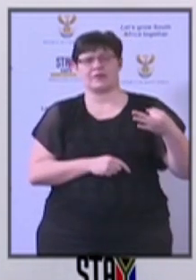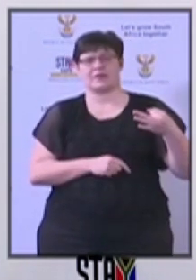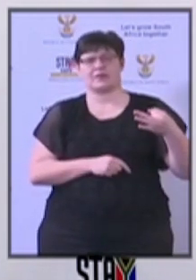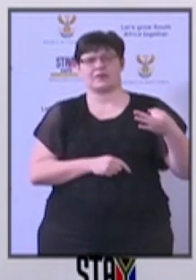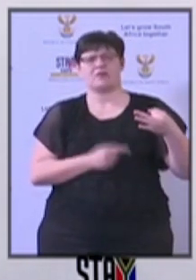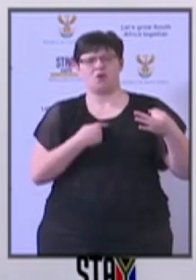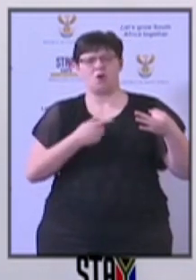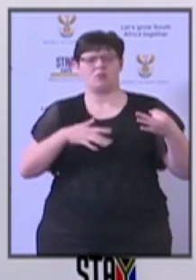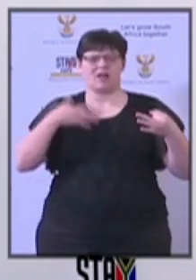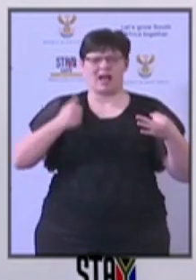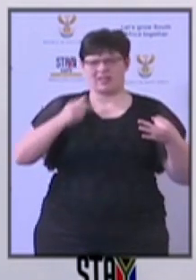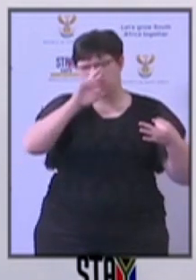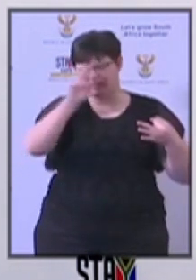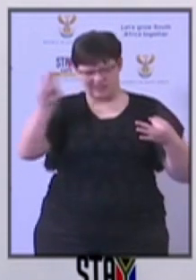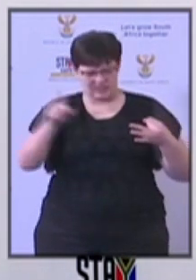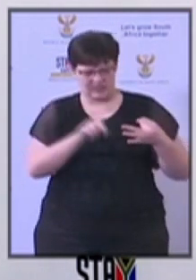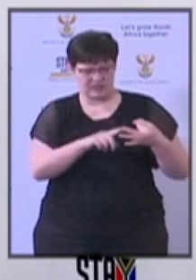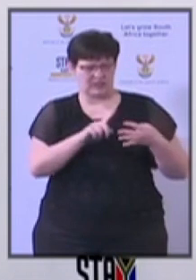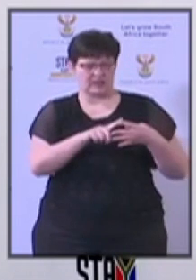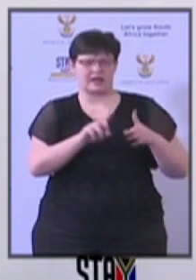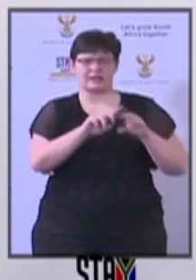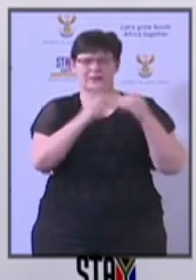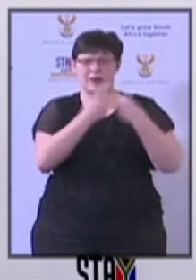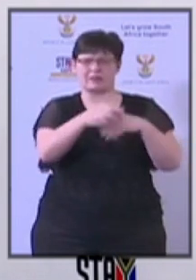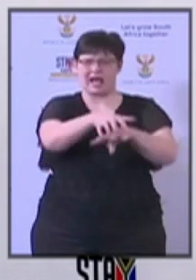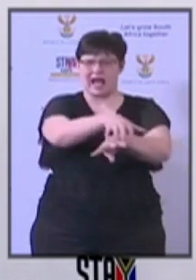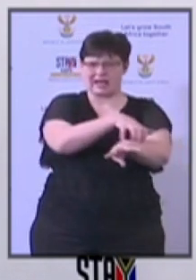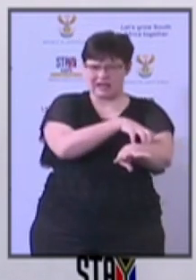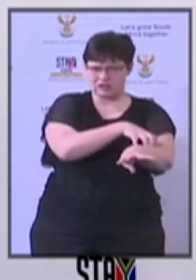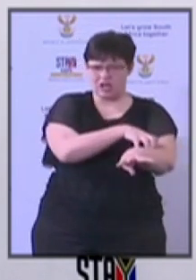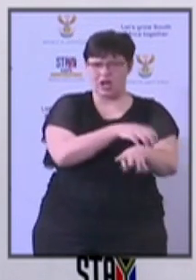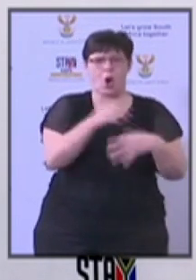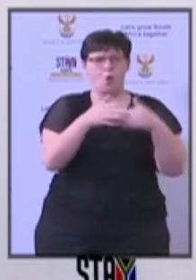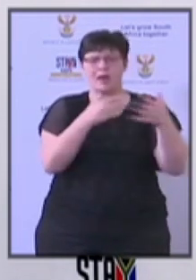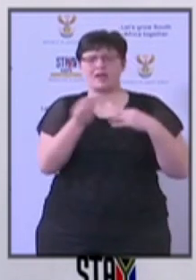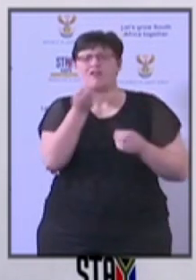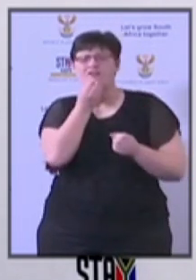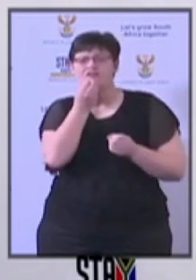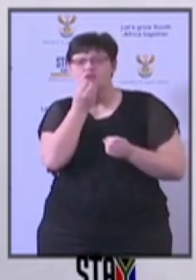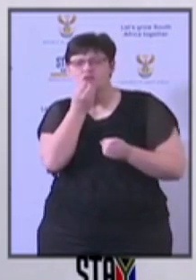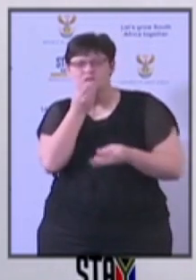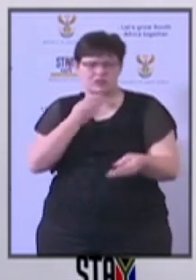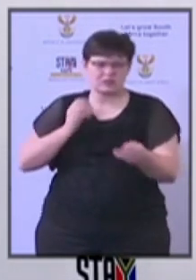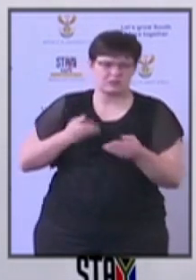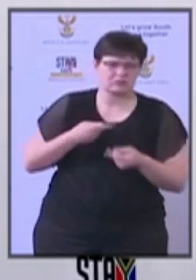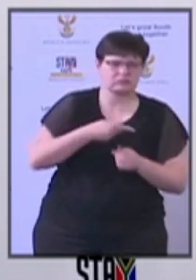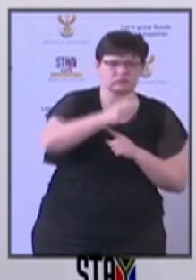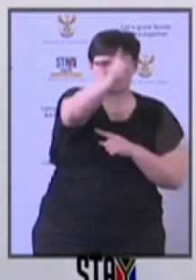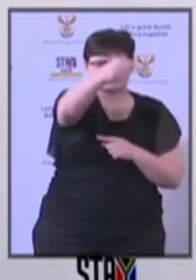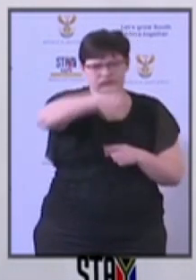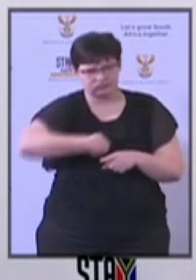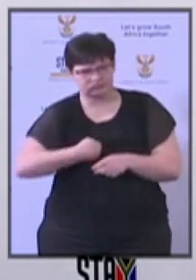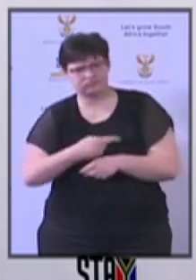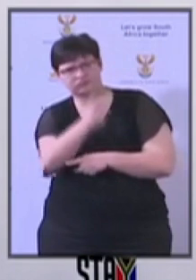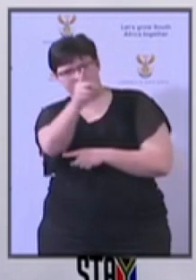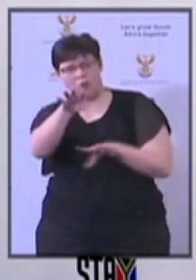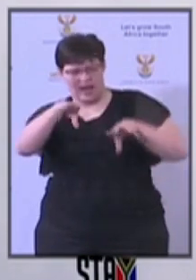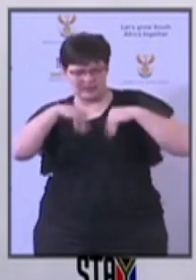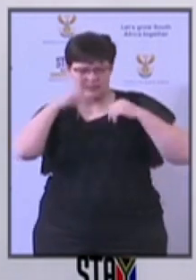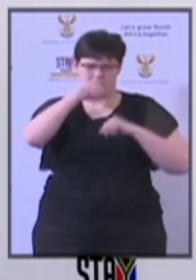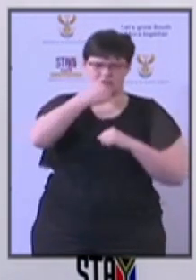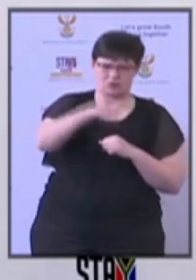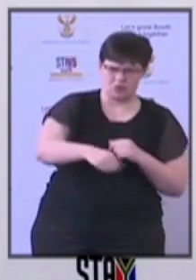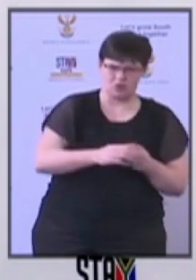for health issues. We have got Department of Agriculture, which allows what agricultural product is acceptable through our borders or not. We've